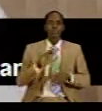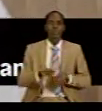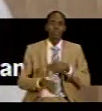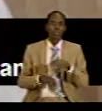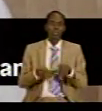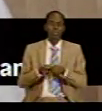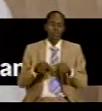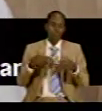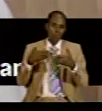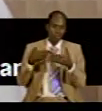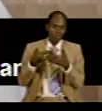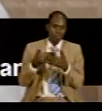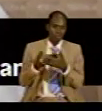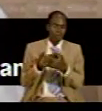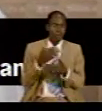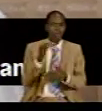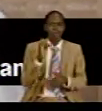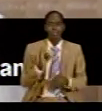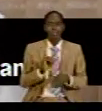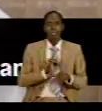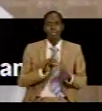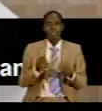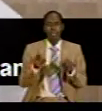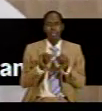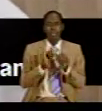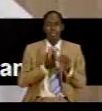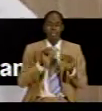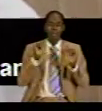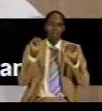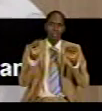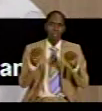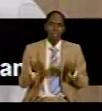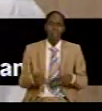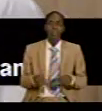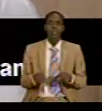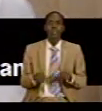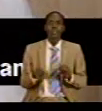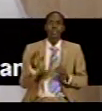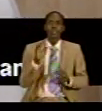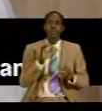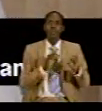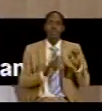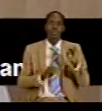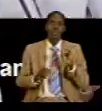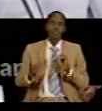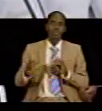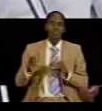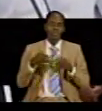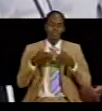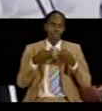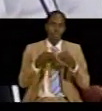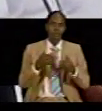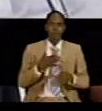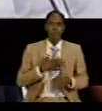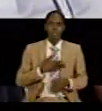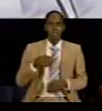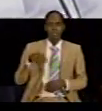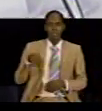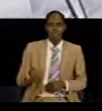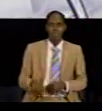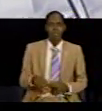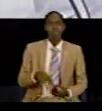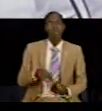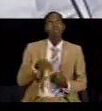As close as I possibly can. Oh, guide my feet,